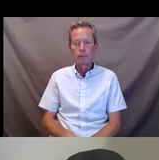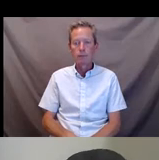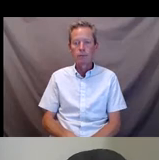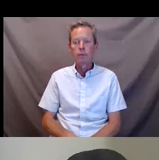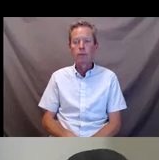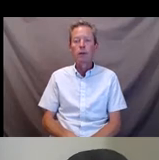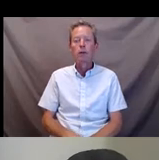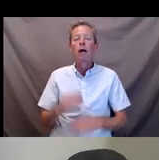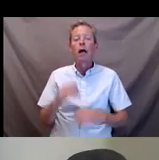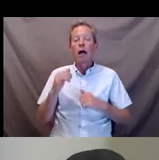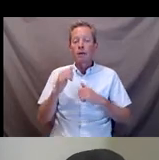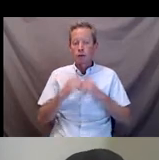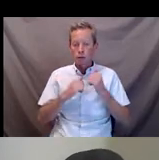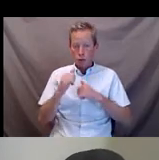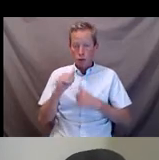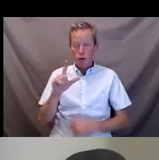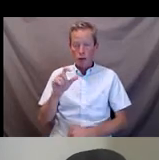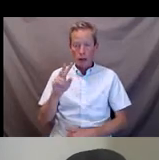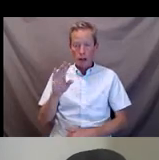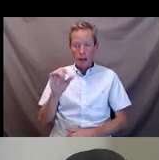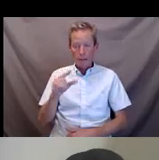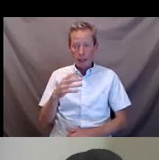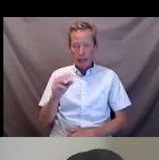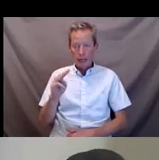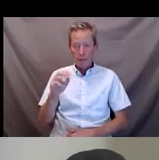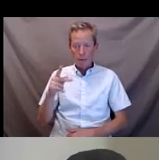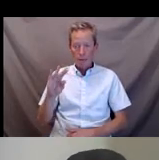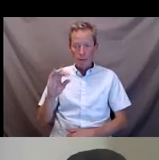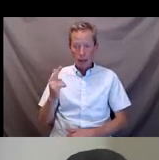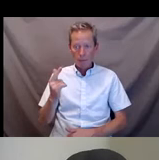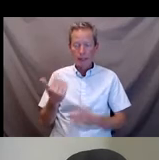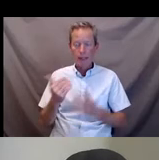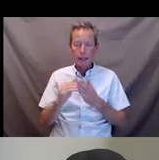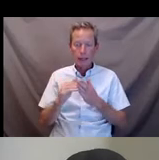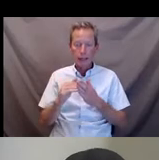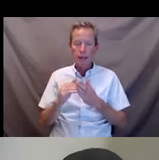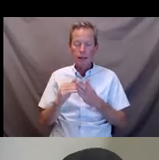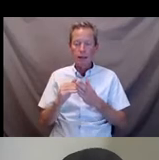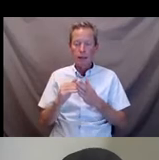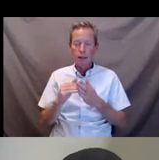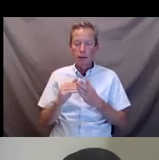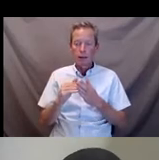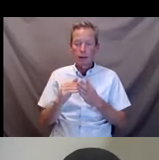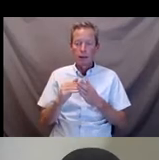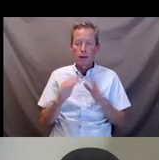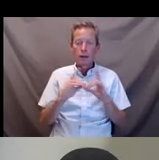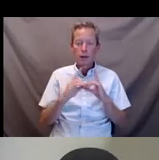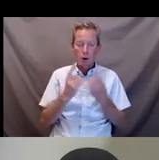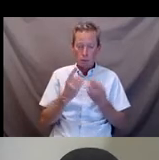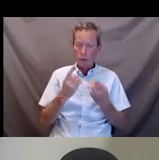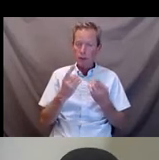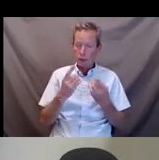The structure leveling and mapping, again, the departments, in addition to the work that we're doing, we have had